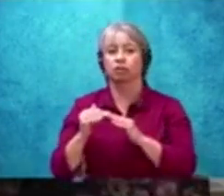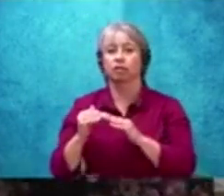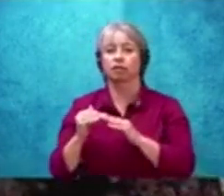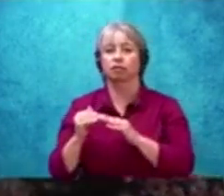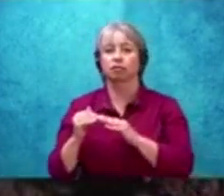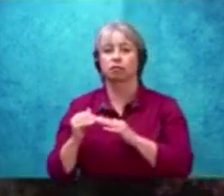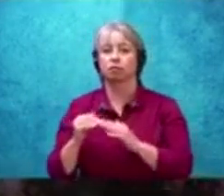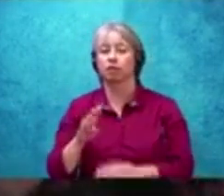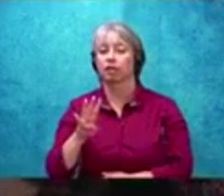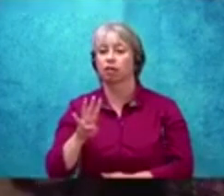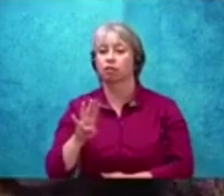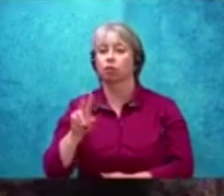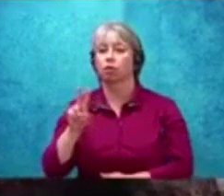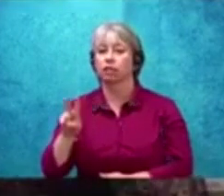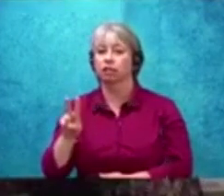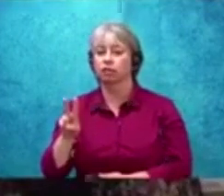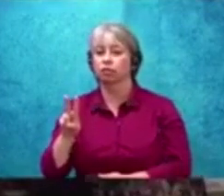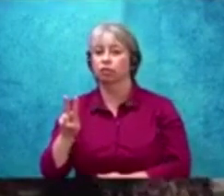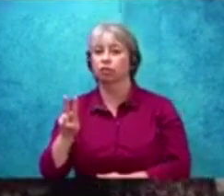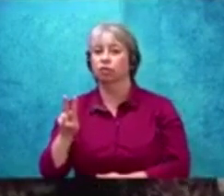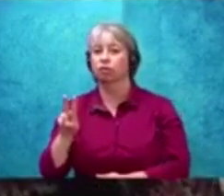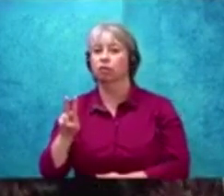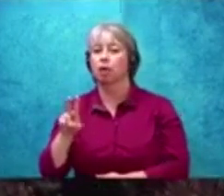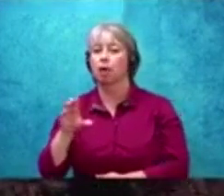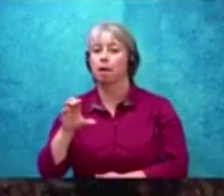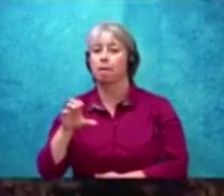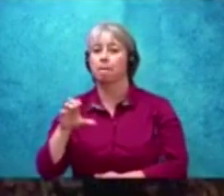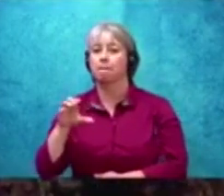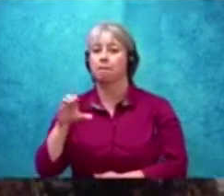C would equal 42 blocks.